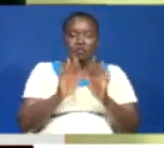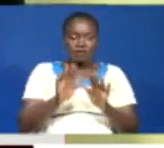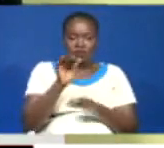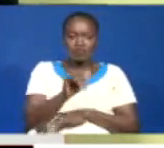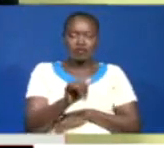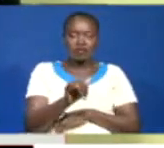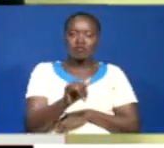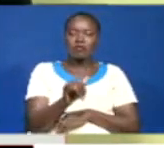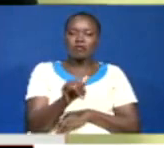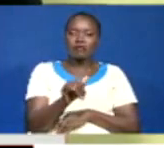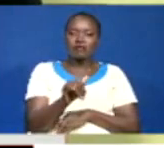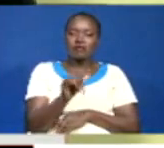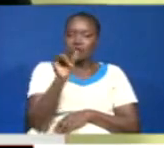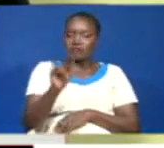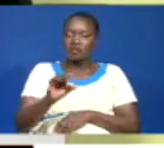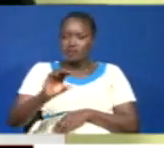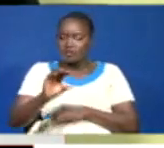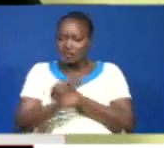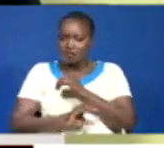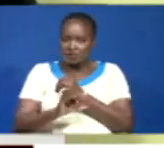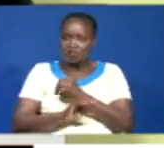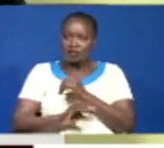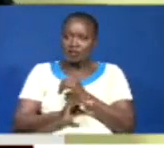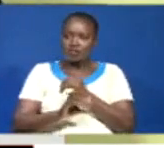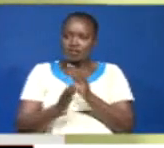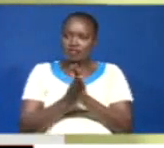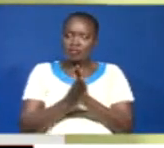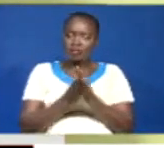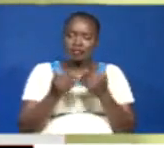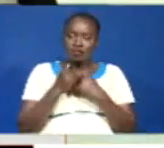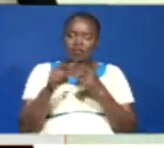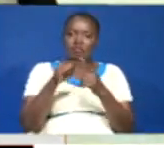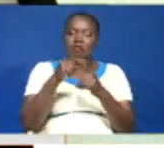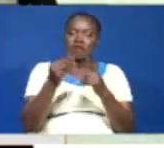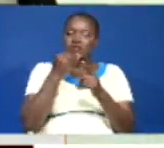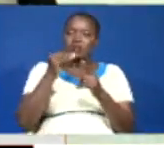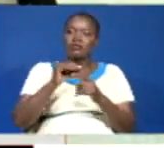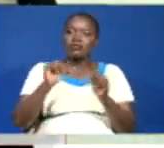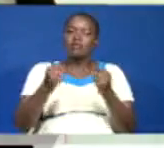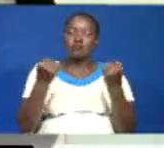each country set standards for food safety